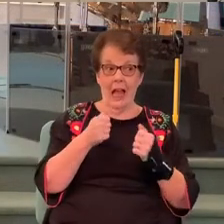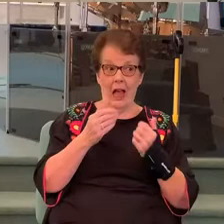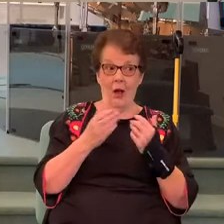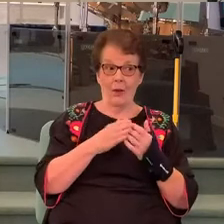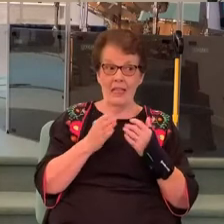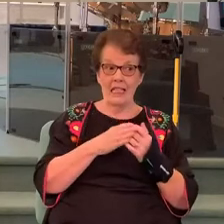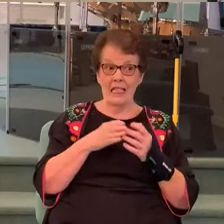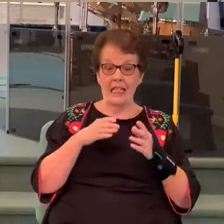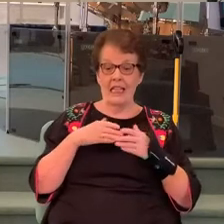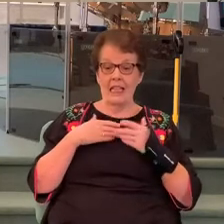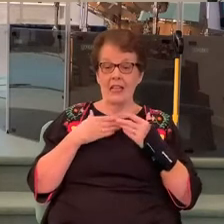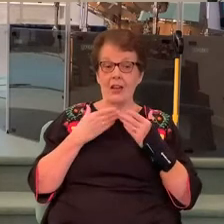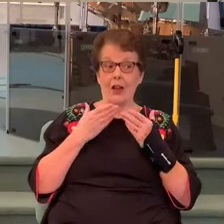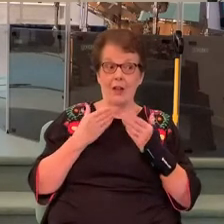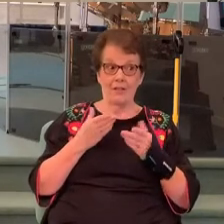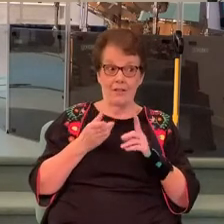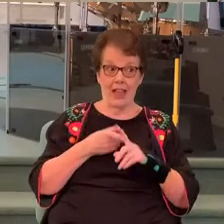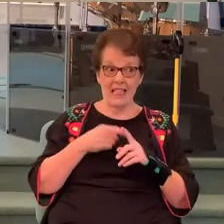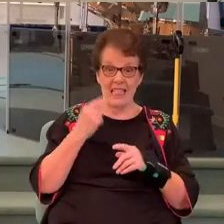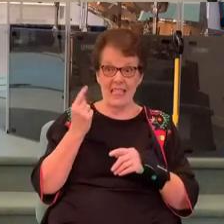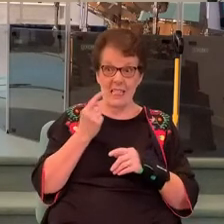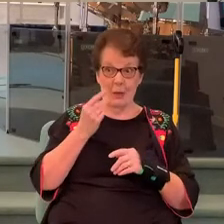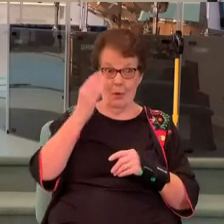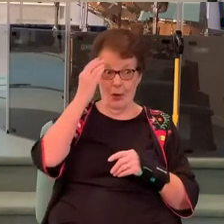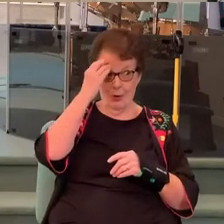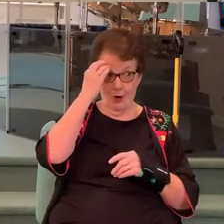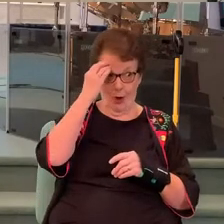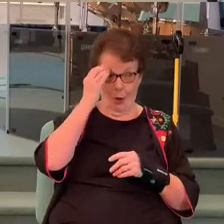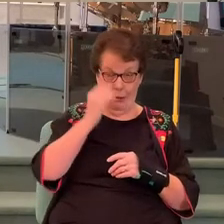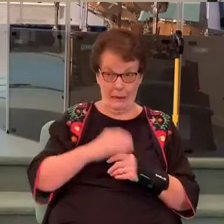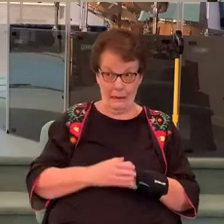How easy is it to confess to someone in this room?